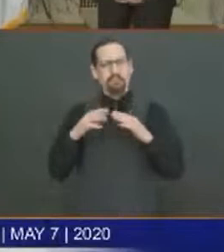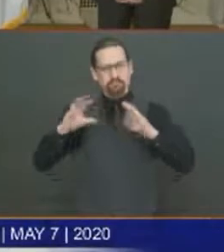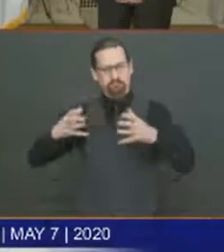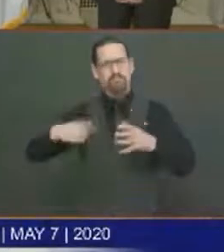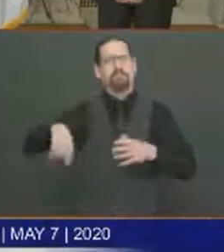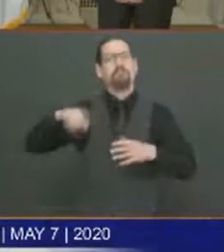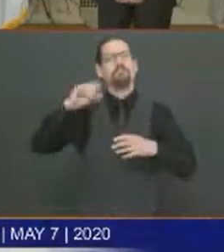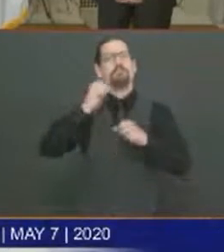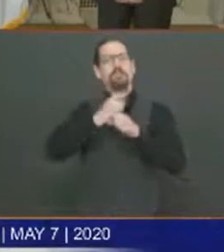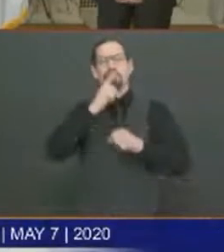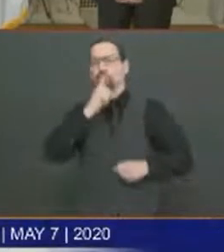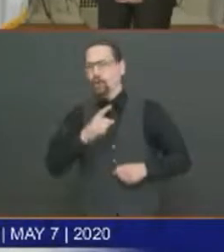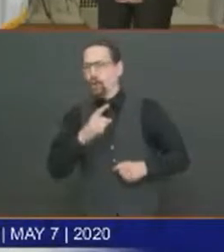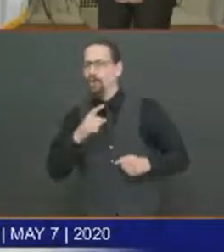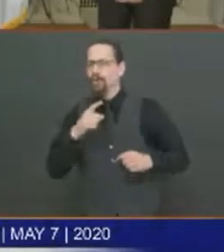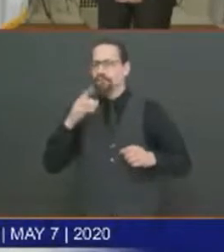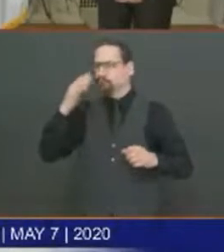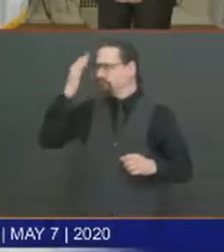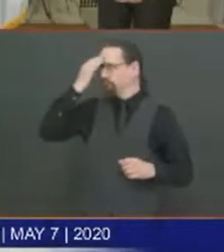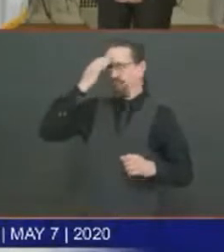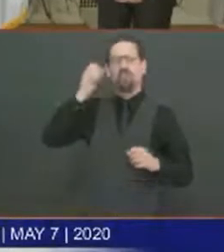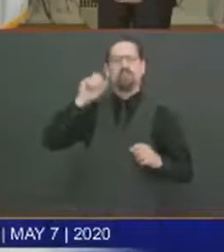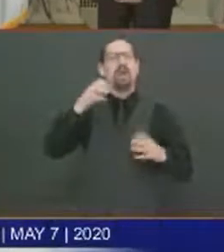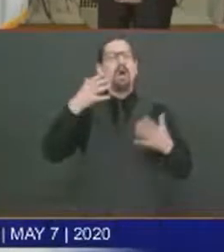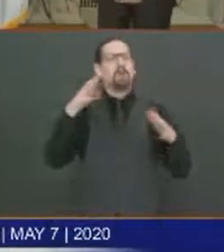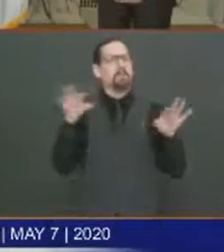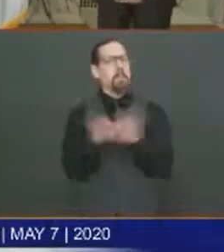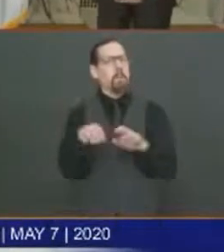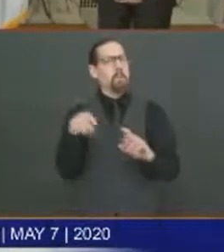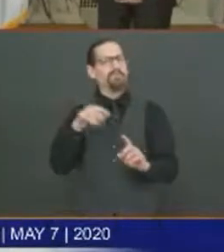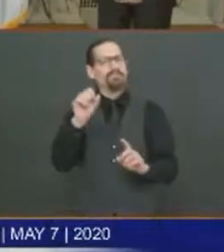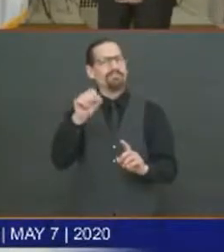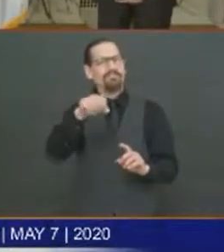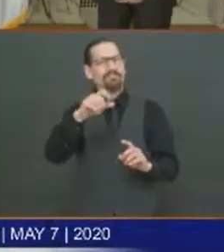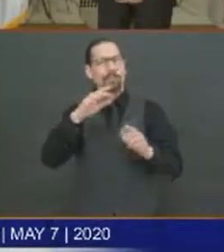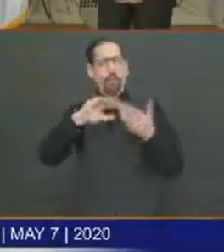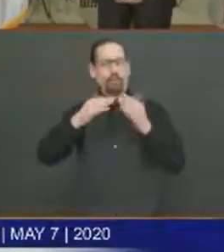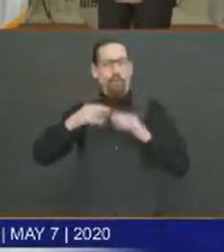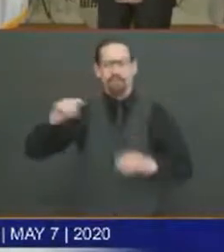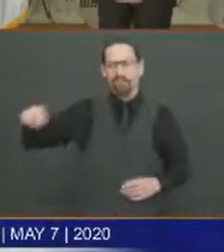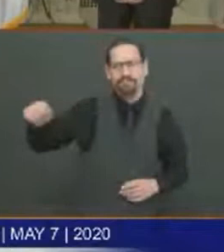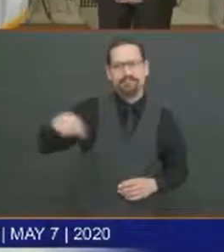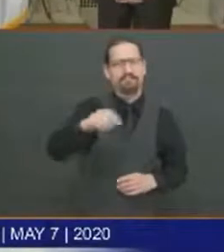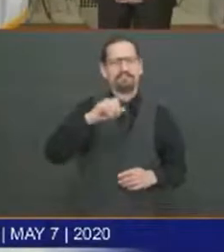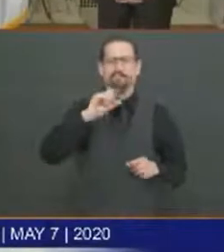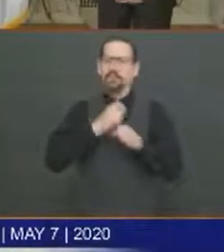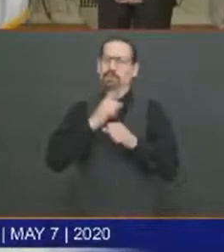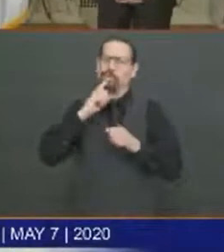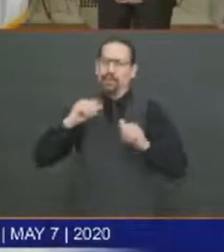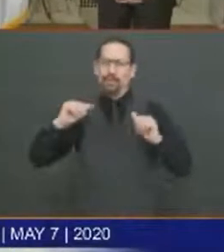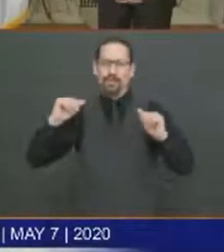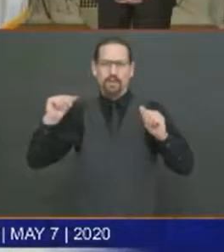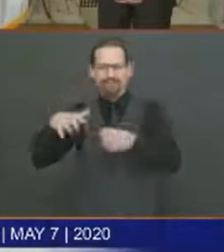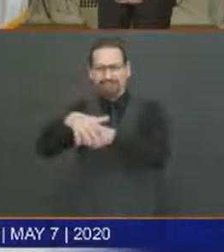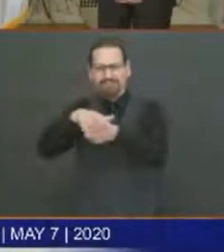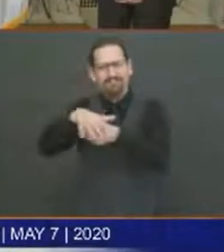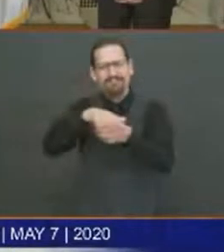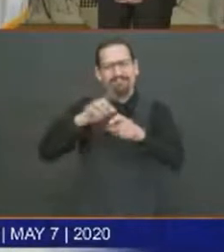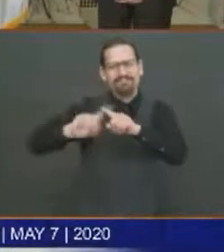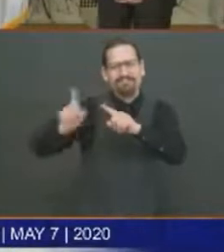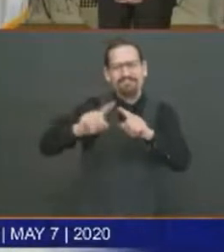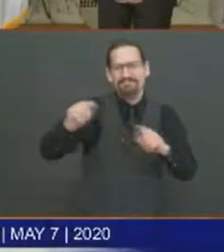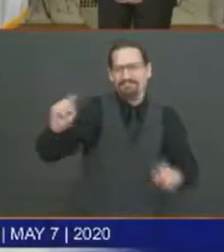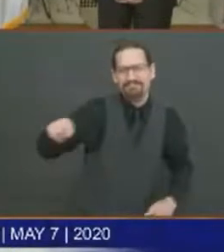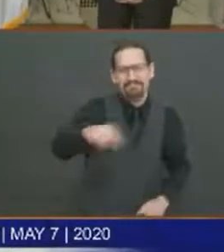on the other side of this, we have communities in every zip code in Rhode Island who has bounced forward to be stronger,